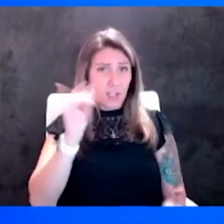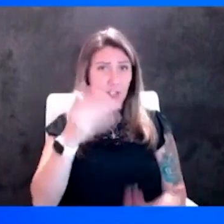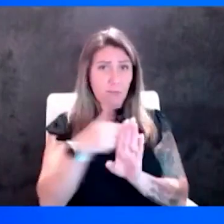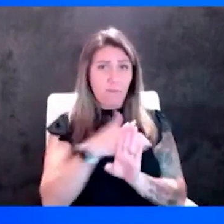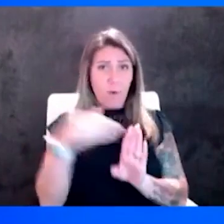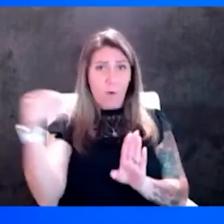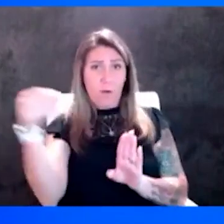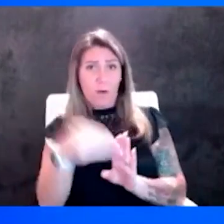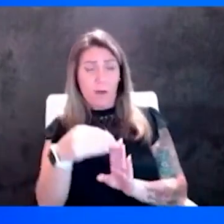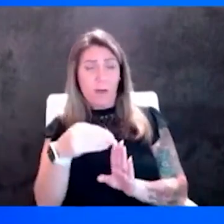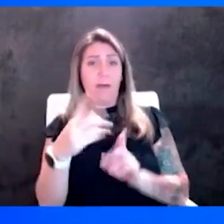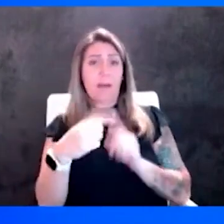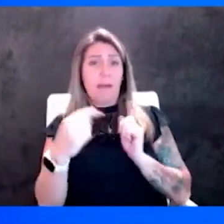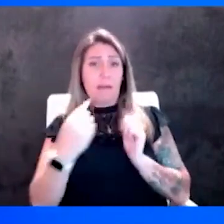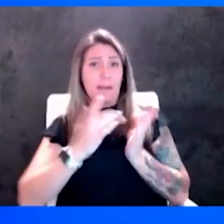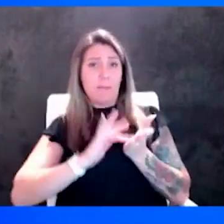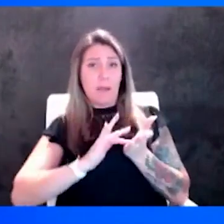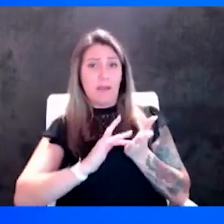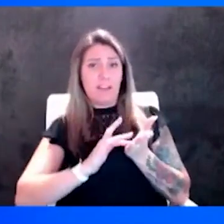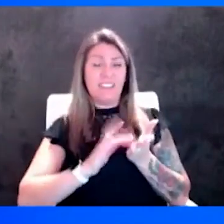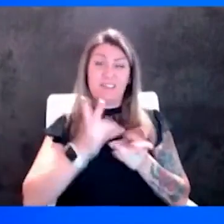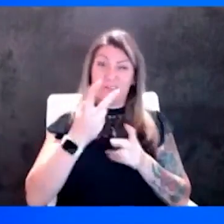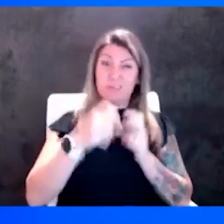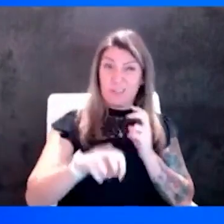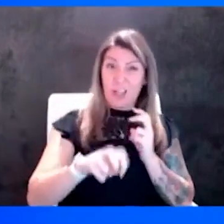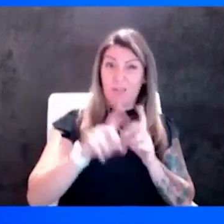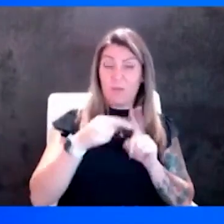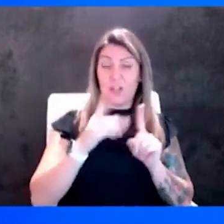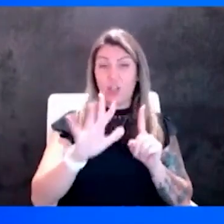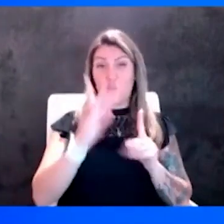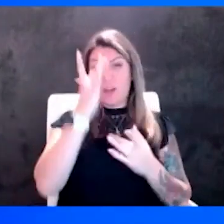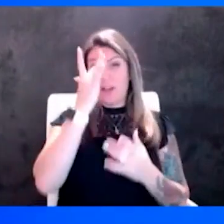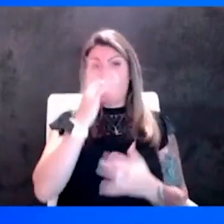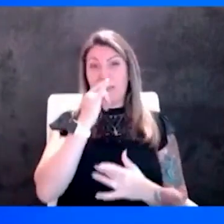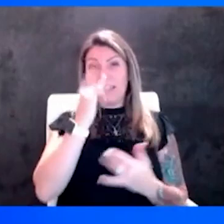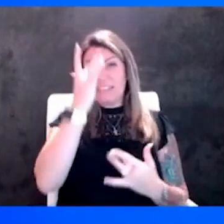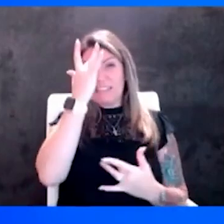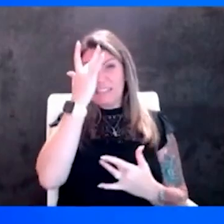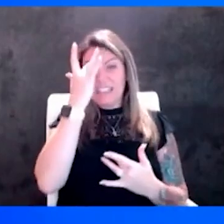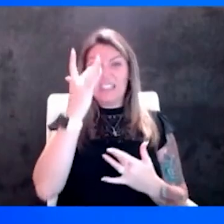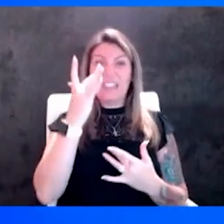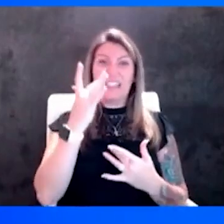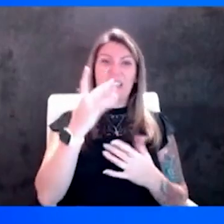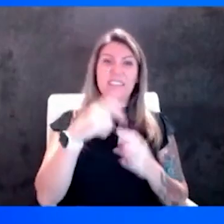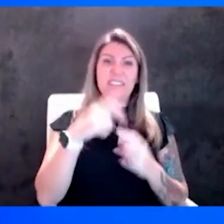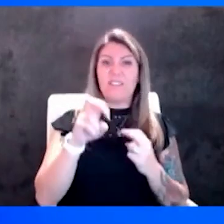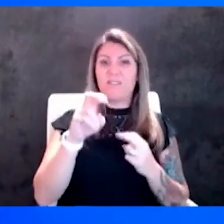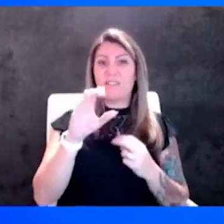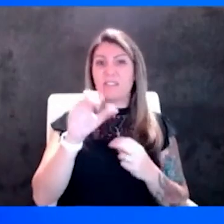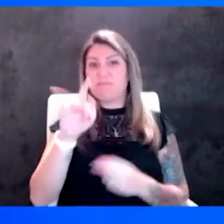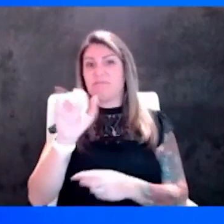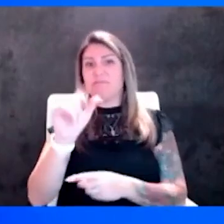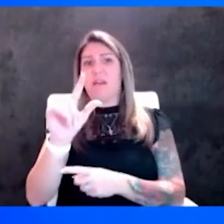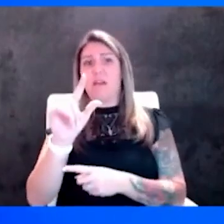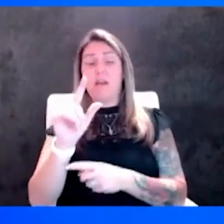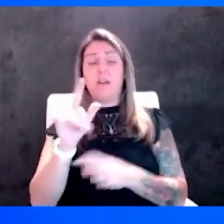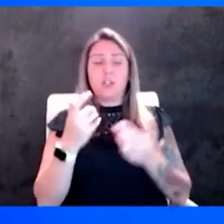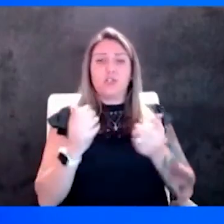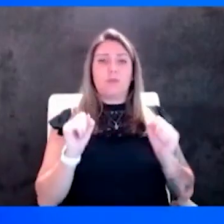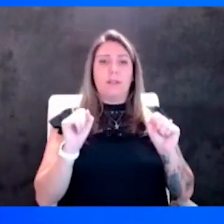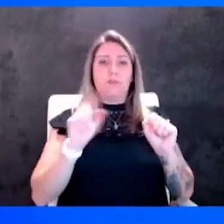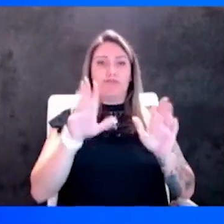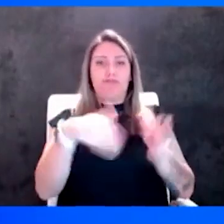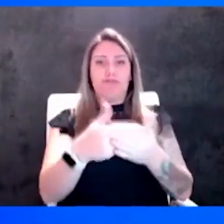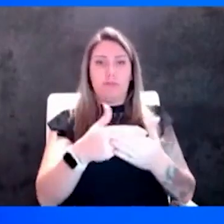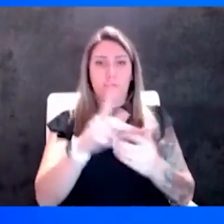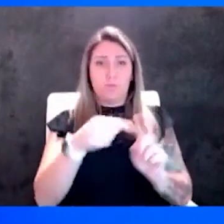It's a tough sell right when your kid's sick, if you haven't heard that before, but that's really what we're going to try and get to when they come to